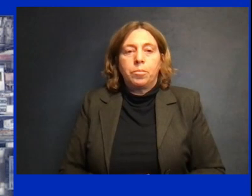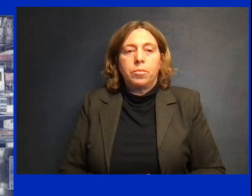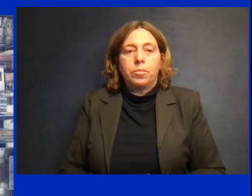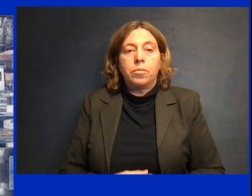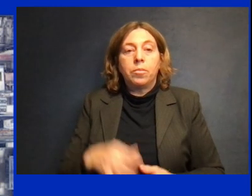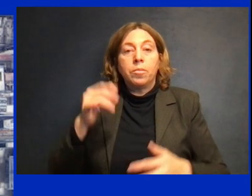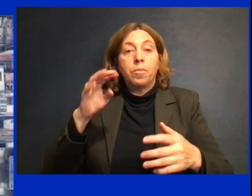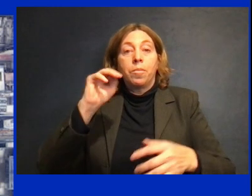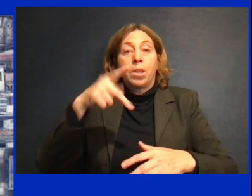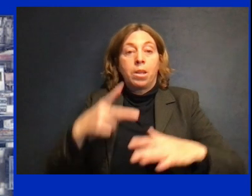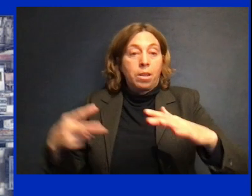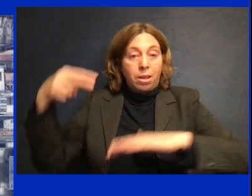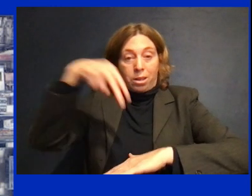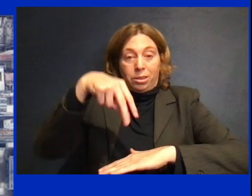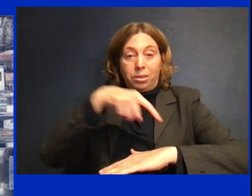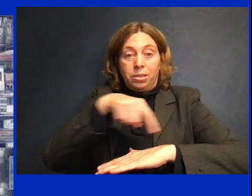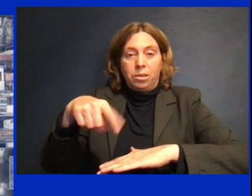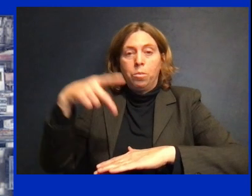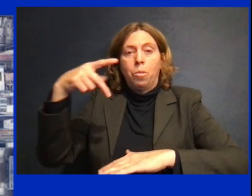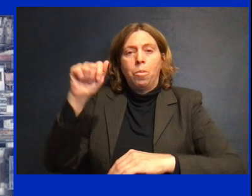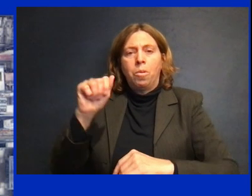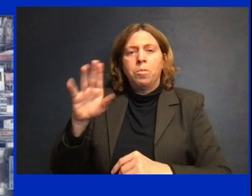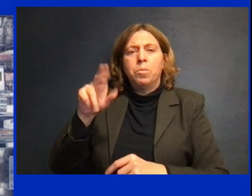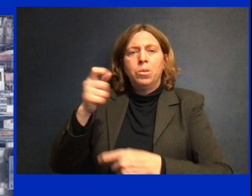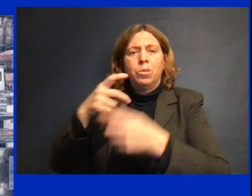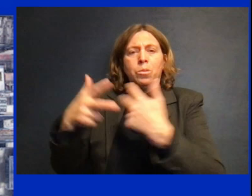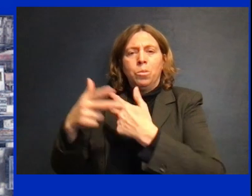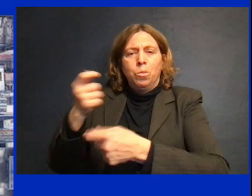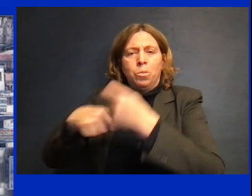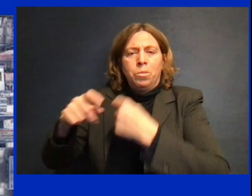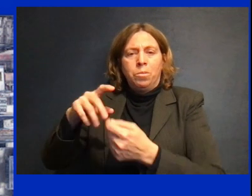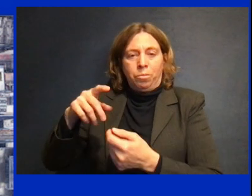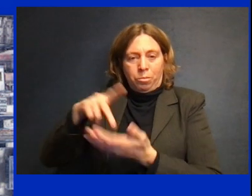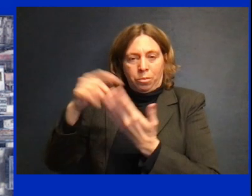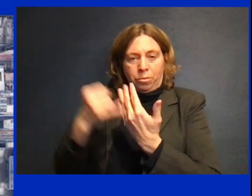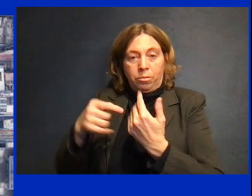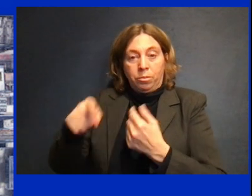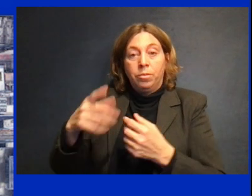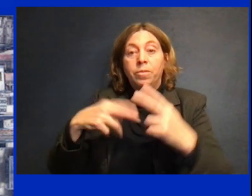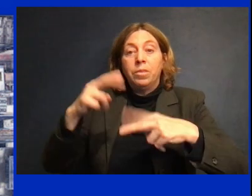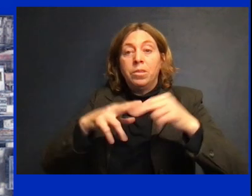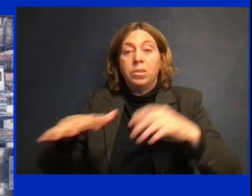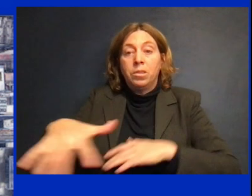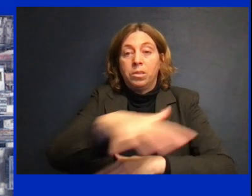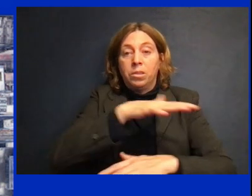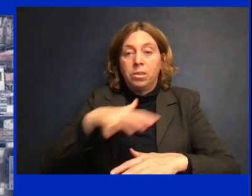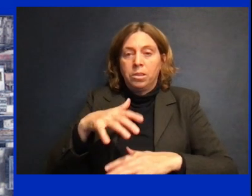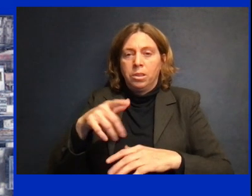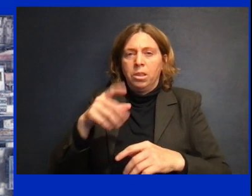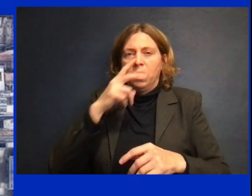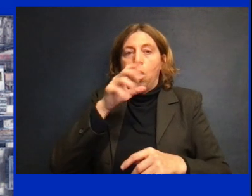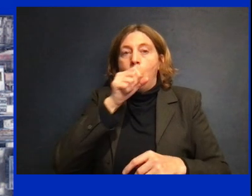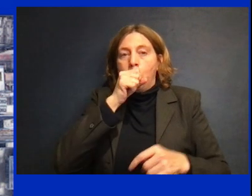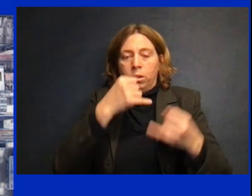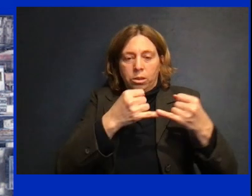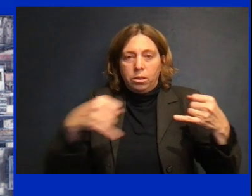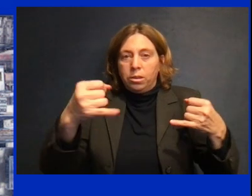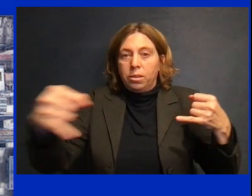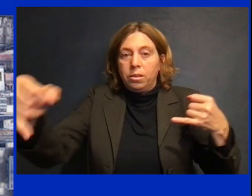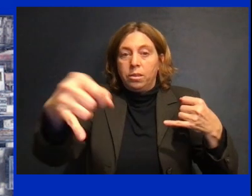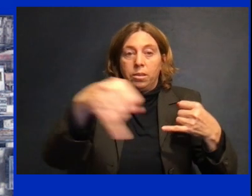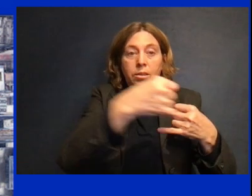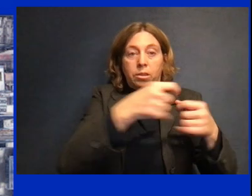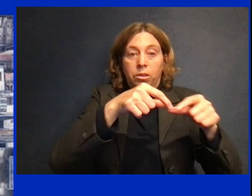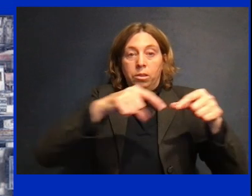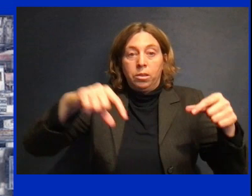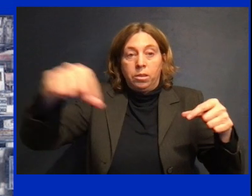This is an aerial map of the existing Port Authority bus terminal facilities, distinctly outlined in orange. The facilities